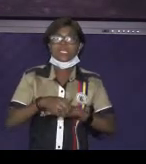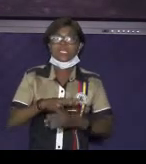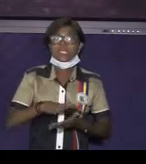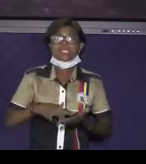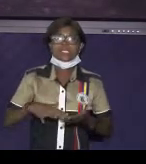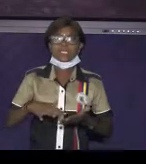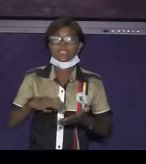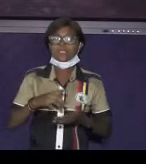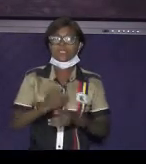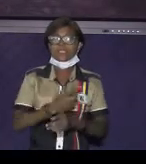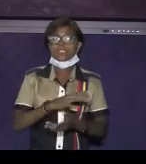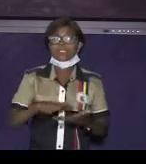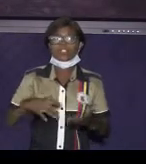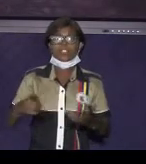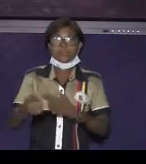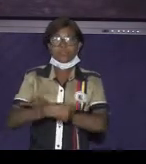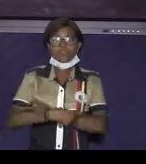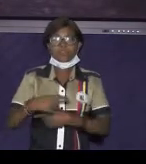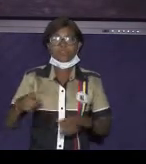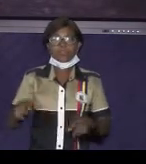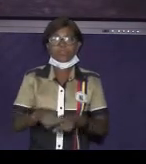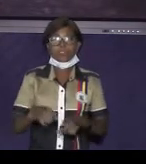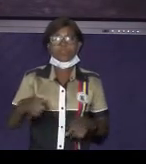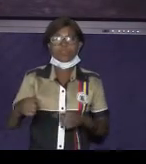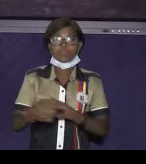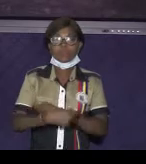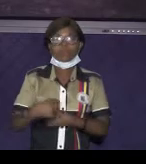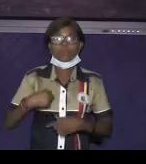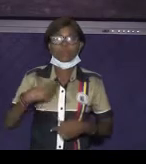for today. Today we looked at